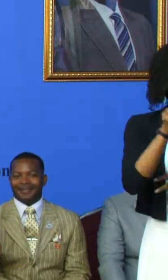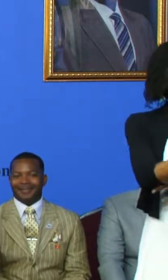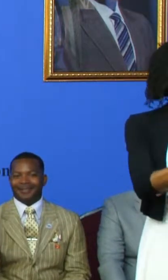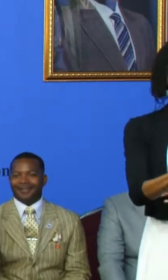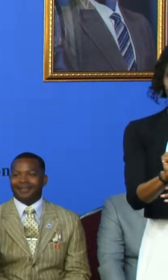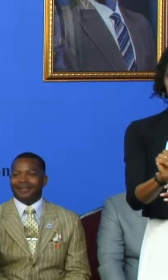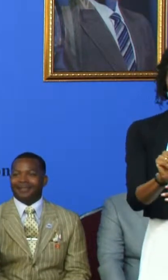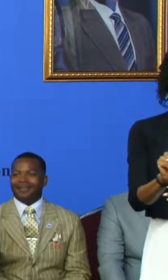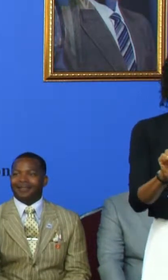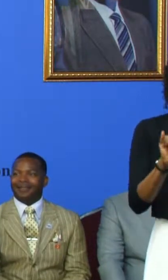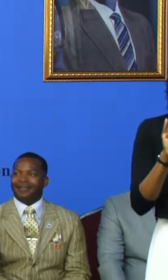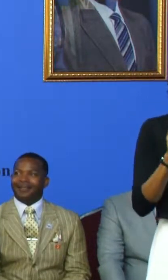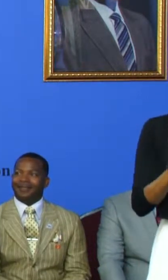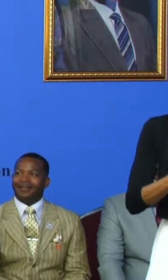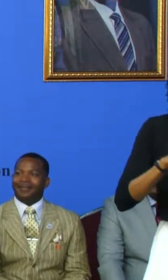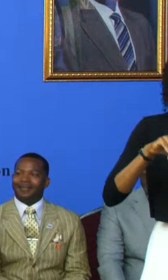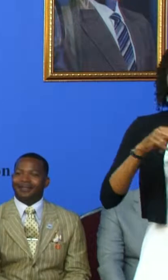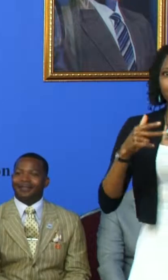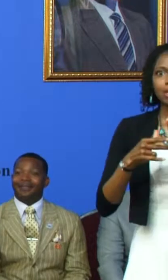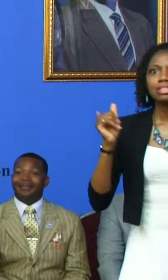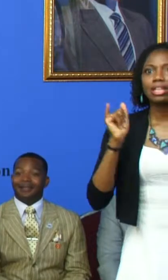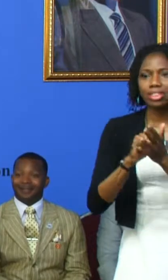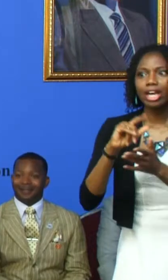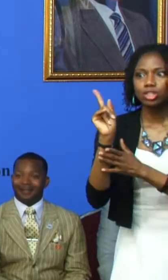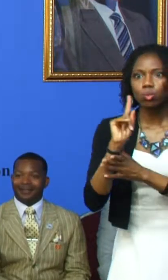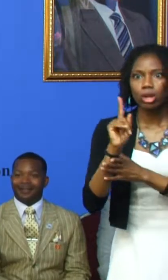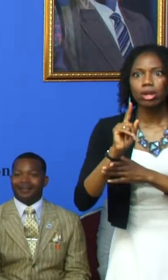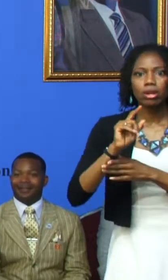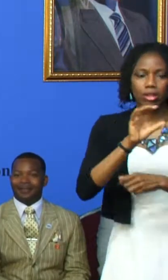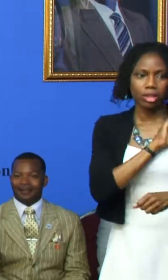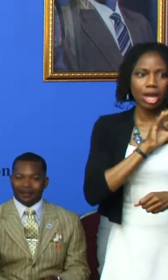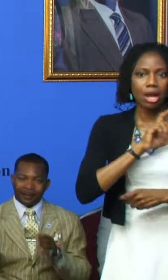Well, then that means the police better go there first.